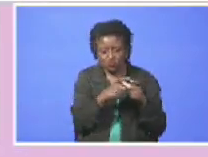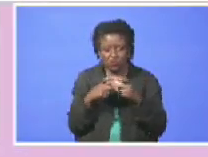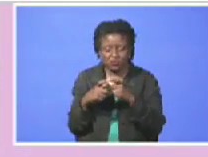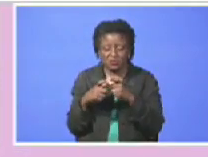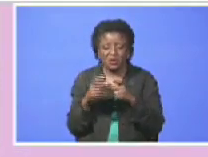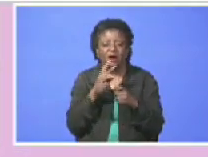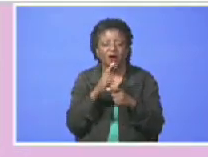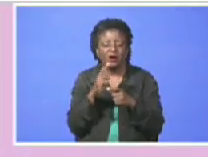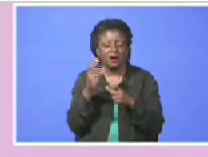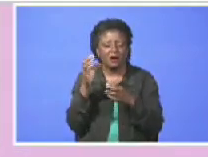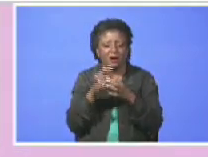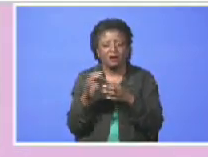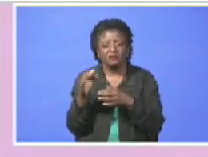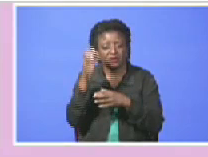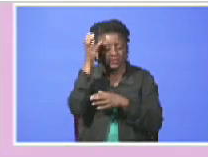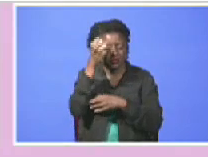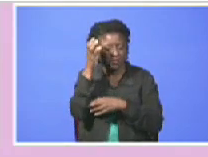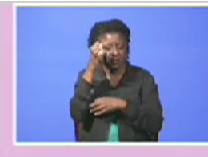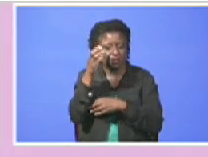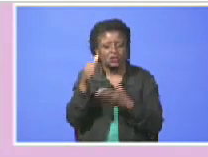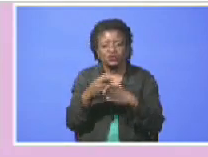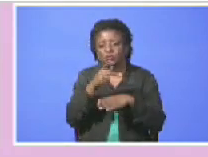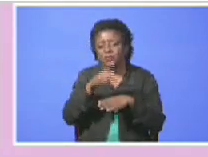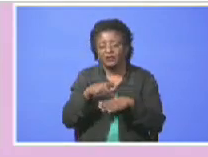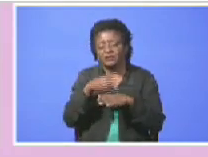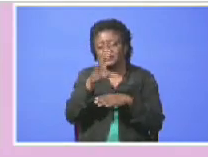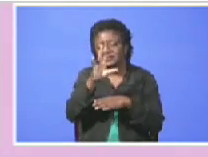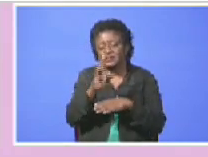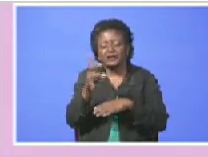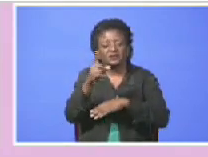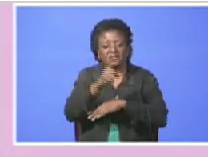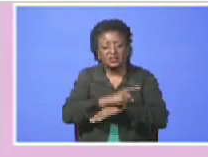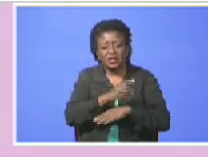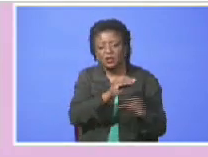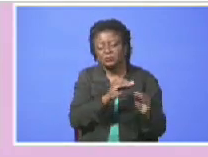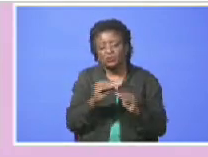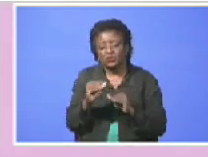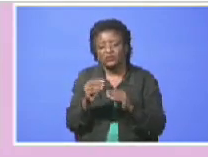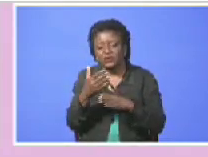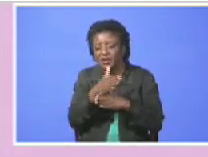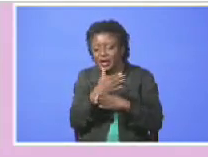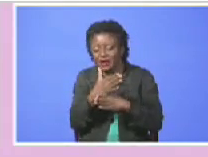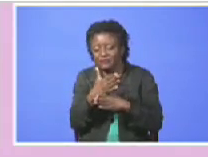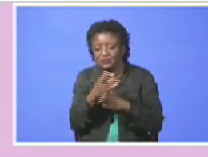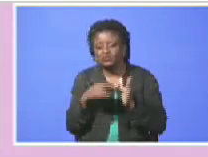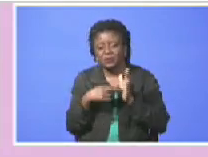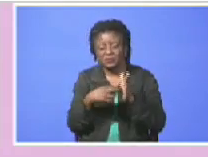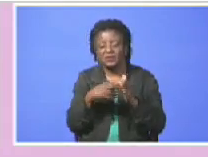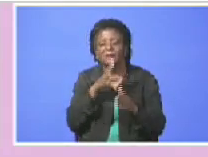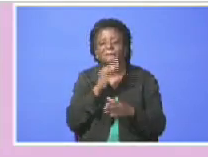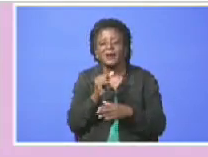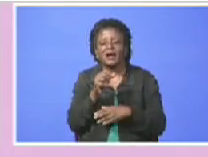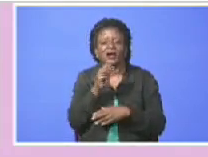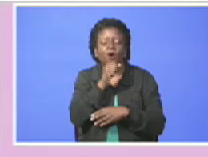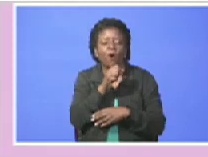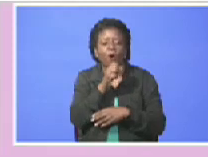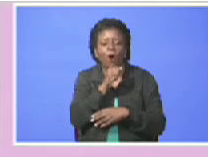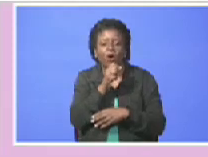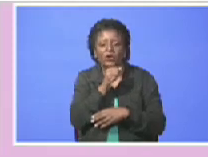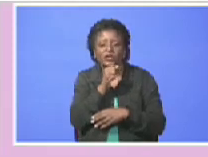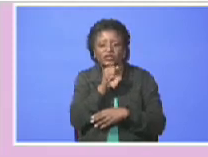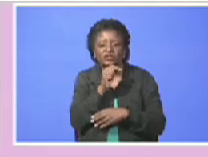note, New Providence 7-day moving average, represented by the orange dotted